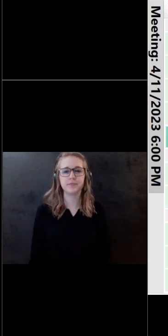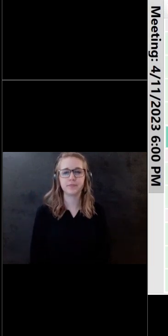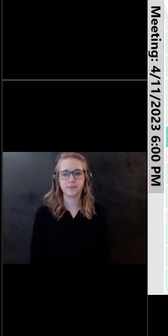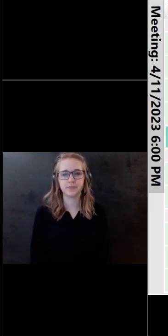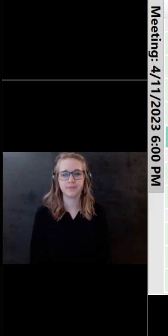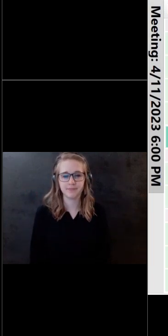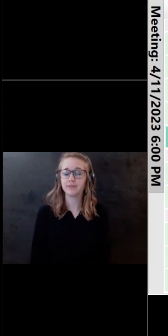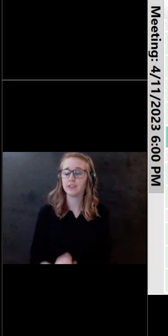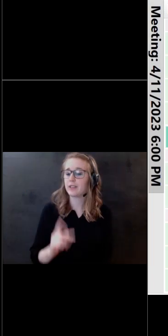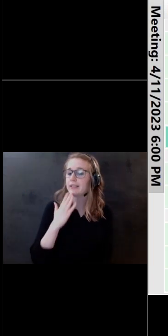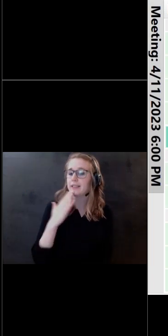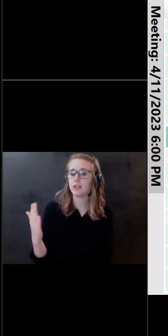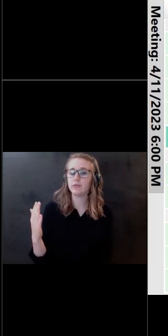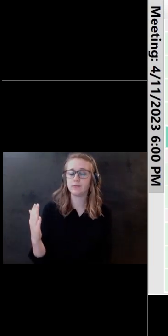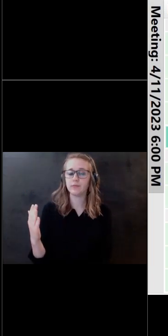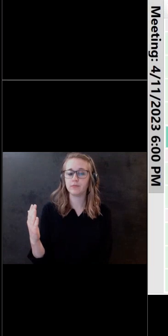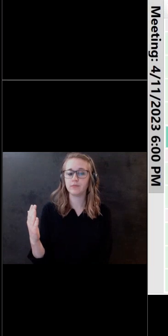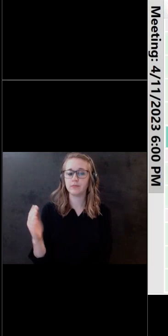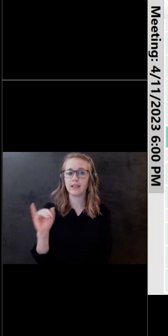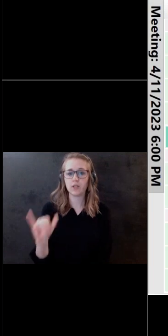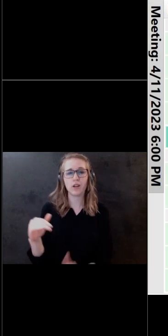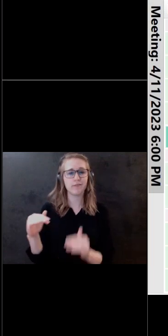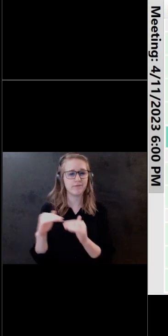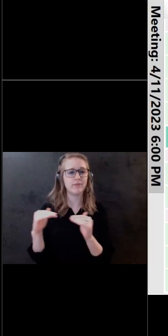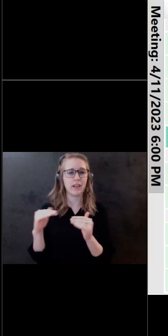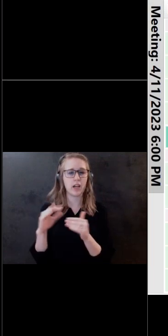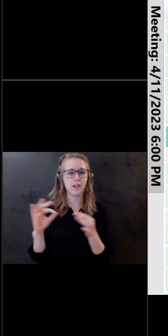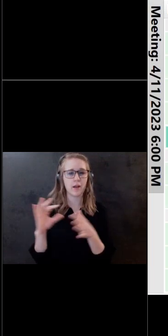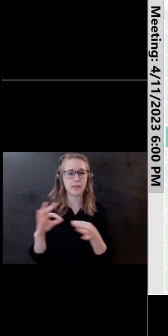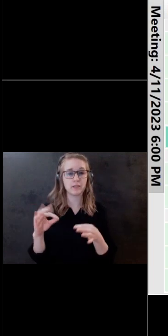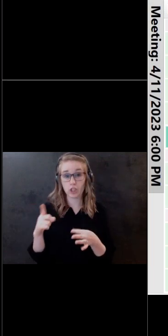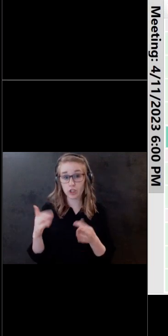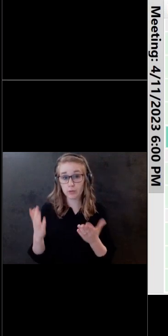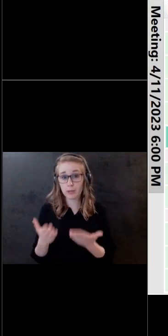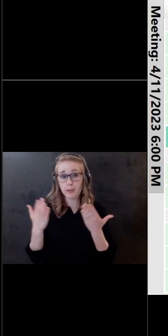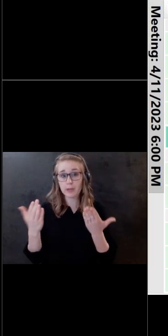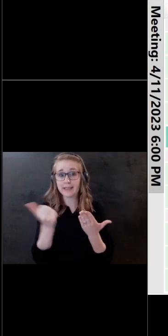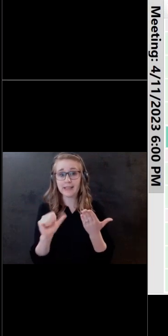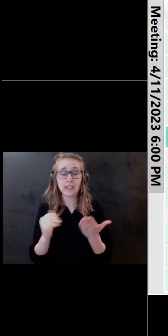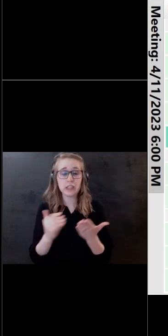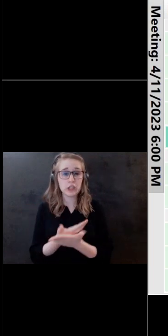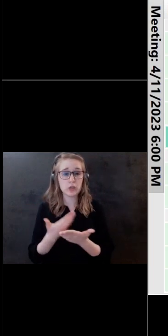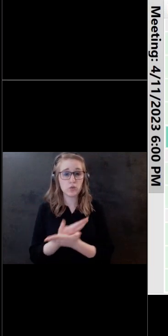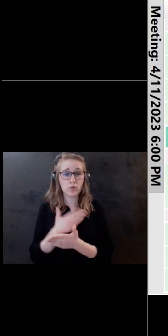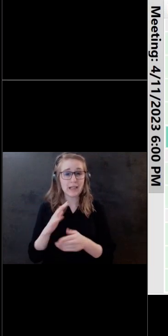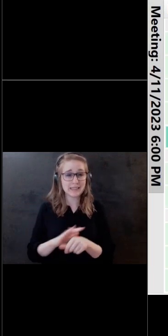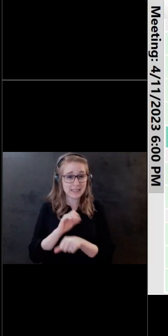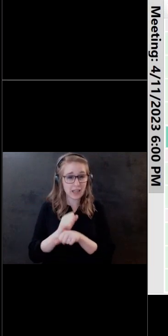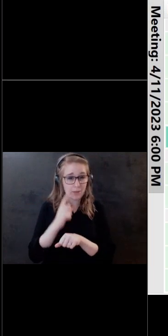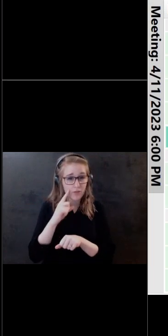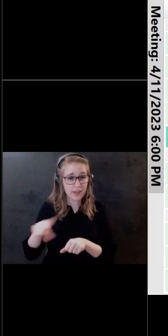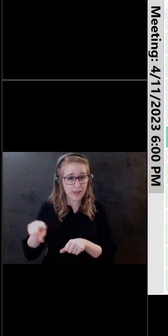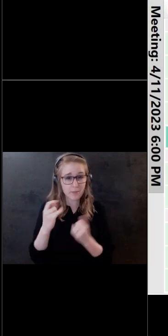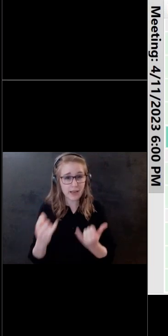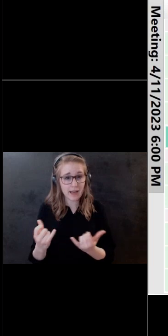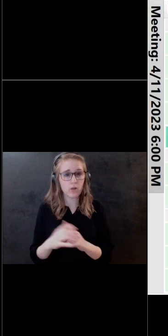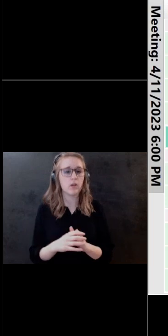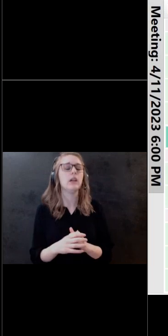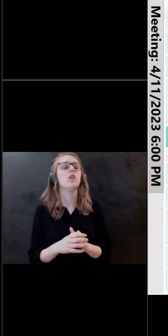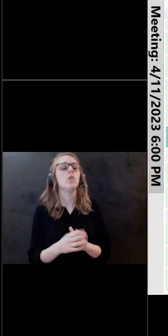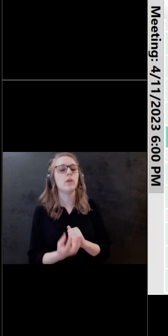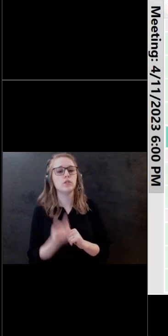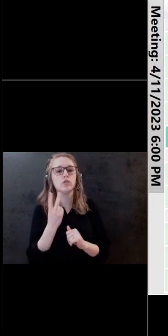Thank you, board member. Those are fair comments. Are you proposing any new assignments for them? Well, we have the two